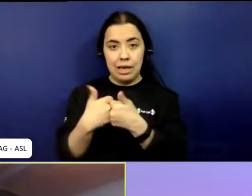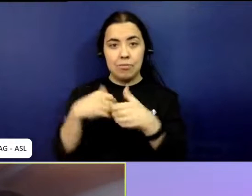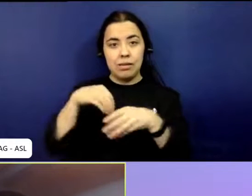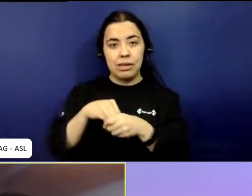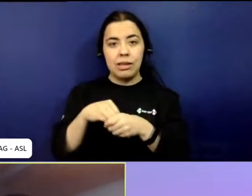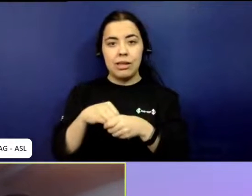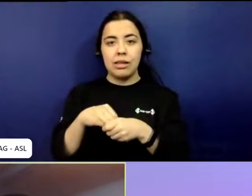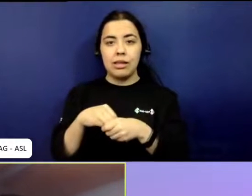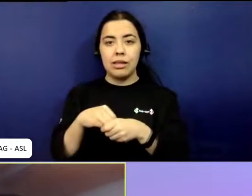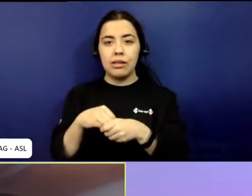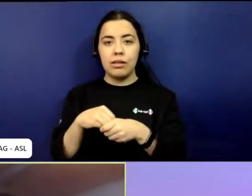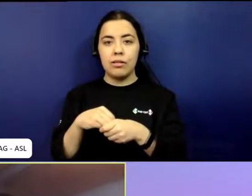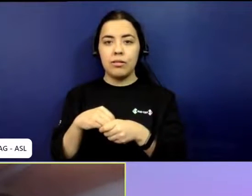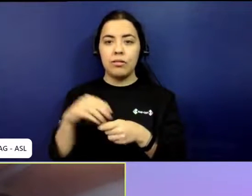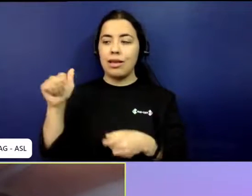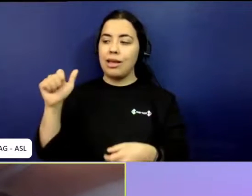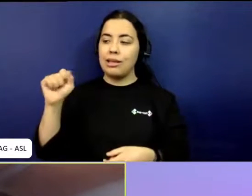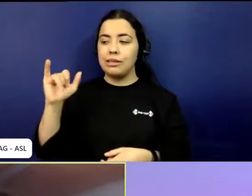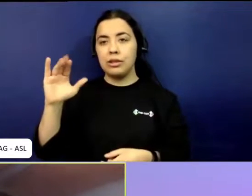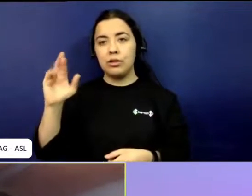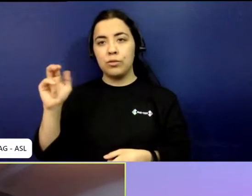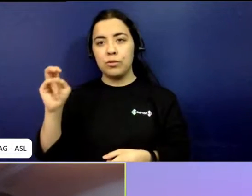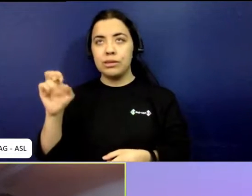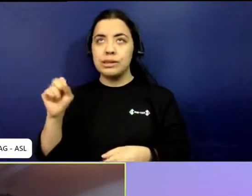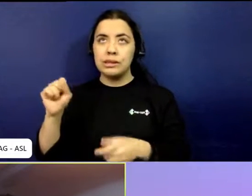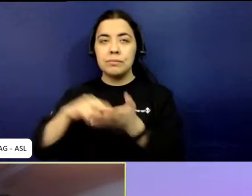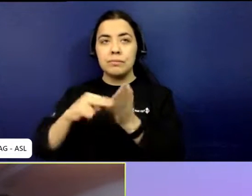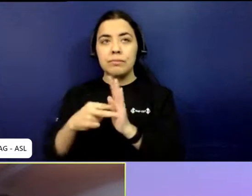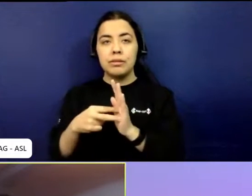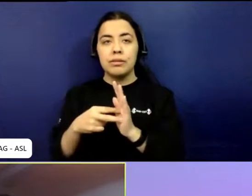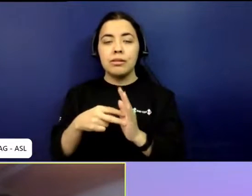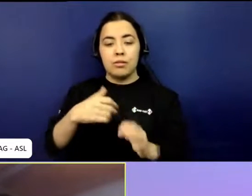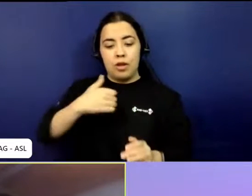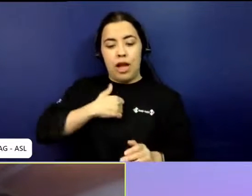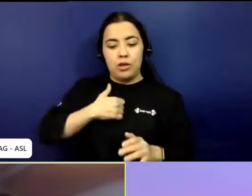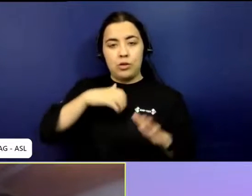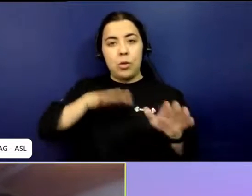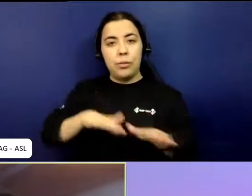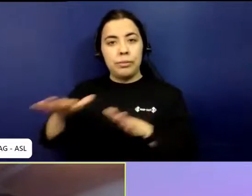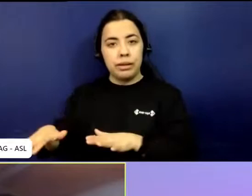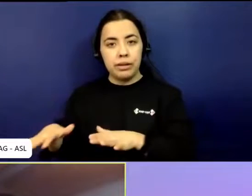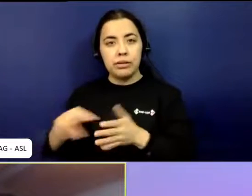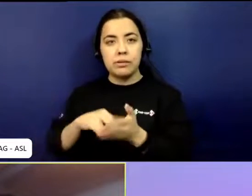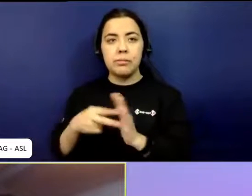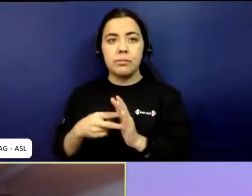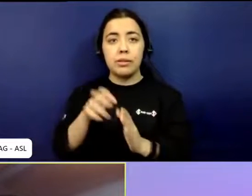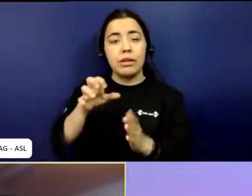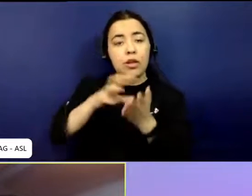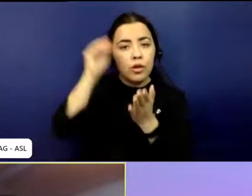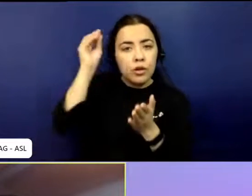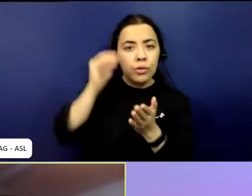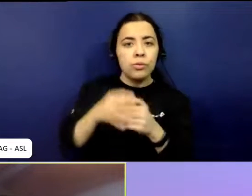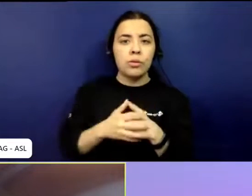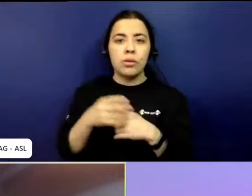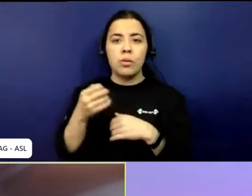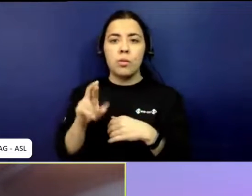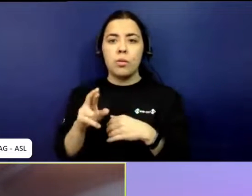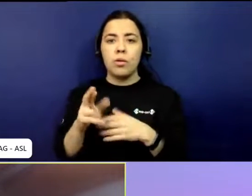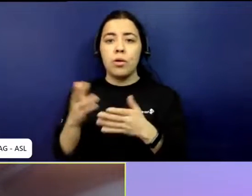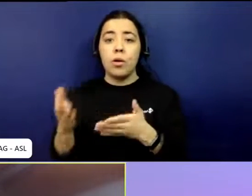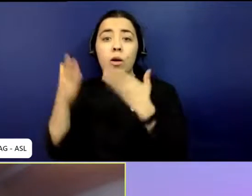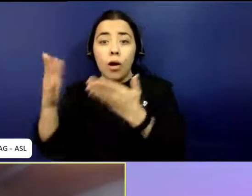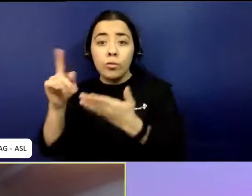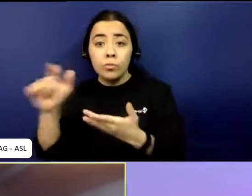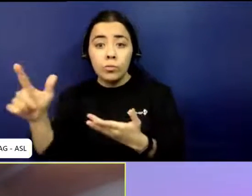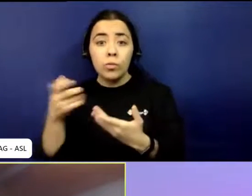asynchronous scalable format, such as via e-learning, authoring tools, or an LMS? If so, what controls did you use to ensure that these